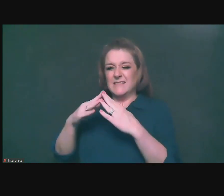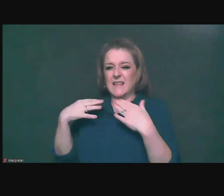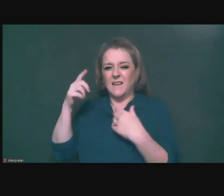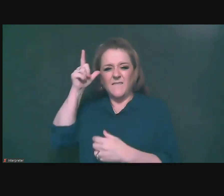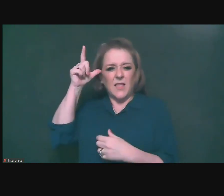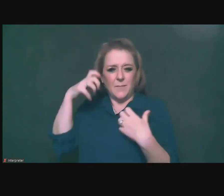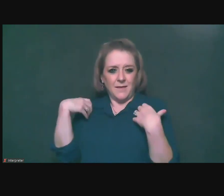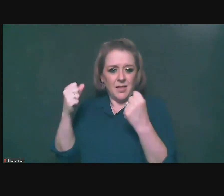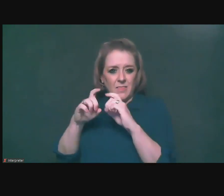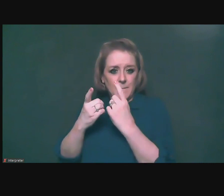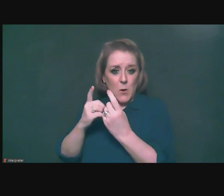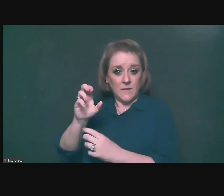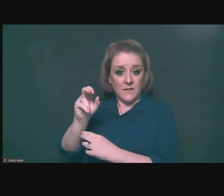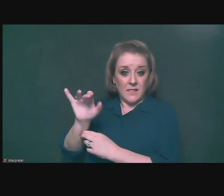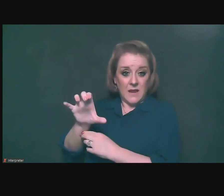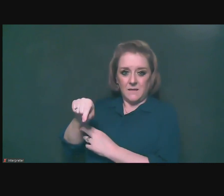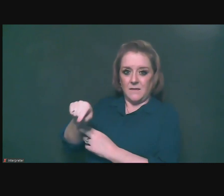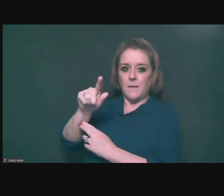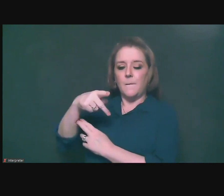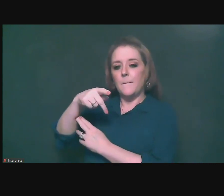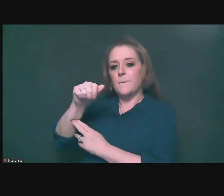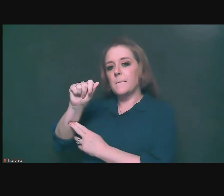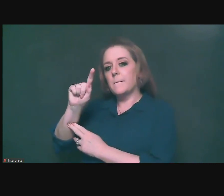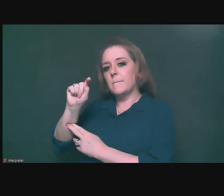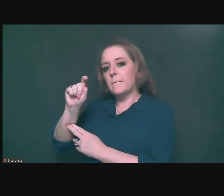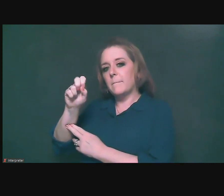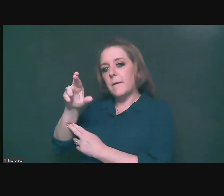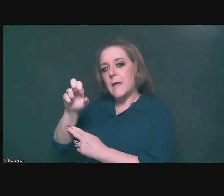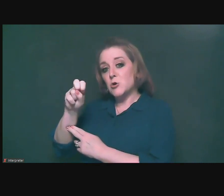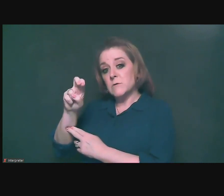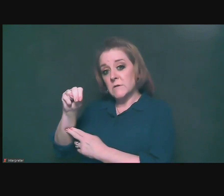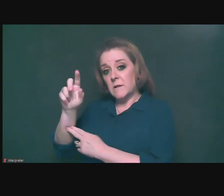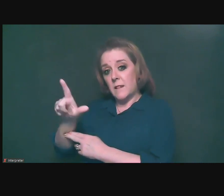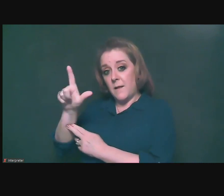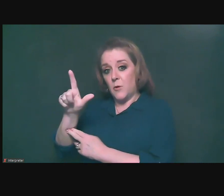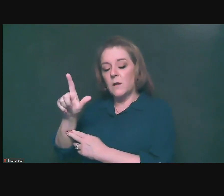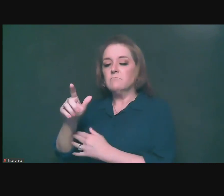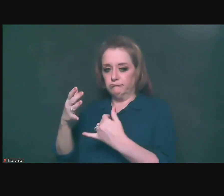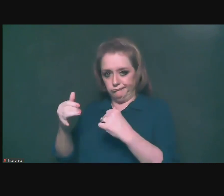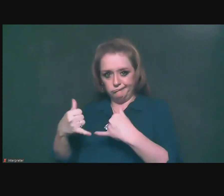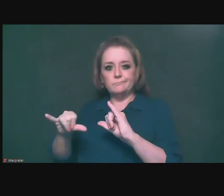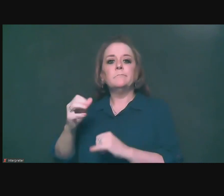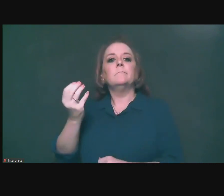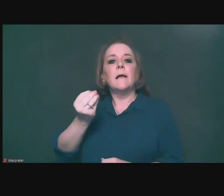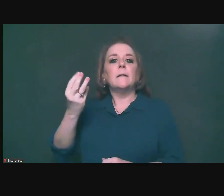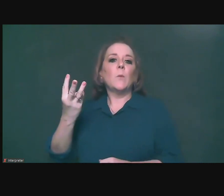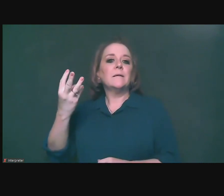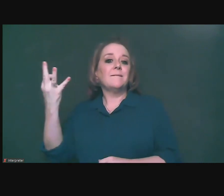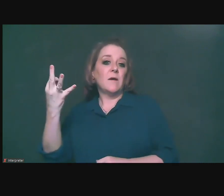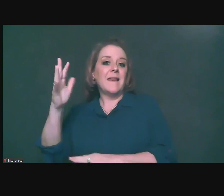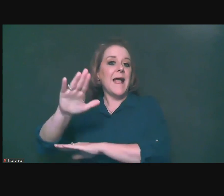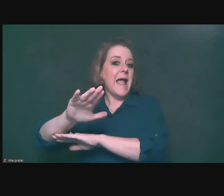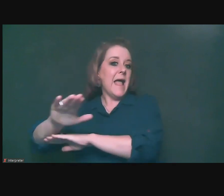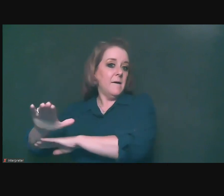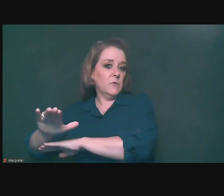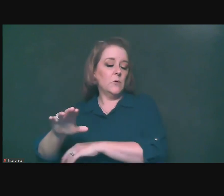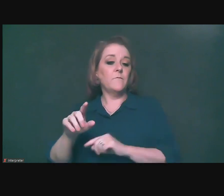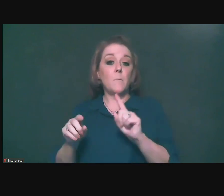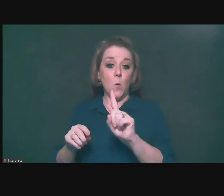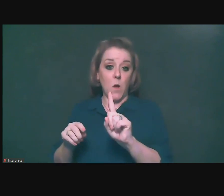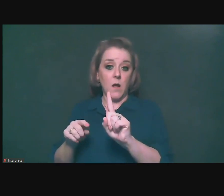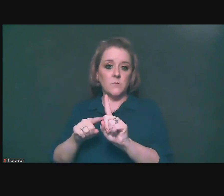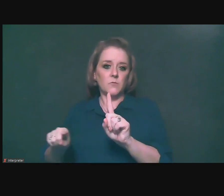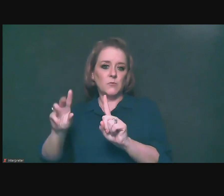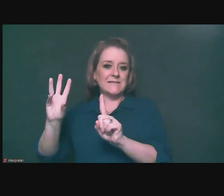at the Patterson Library will continue to operate on Mondays, Wednesdays, and Friday afternoons from 1 to 6